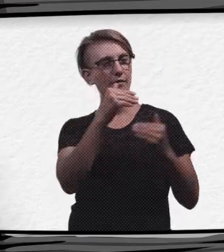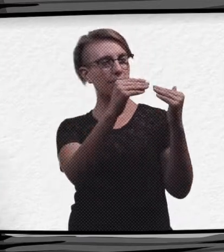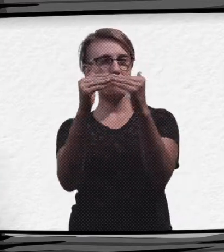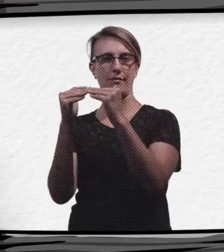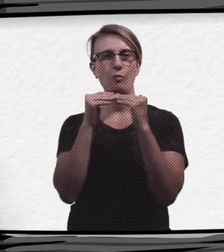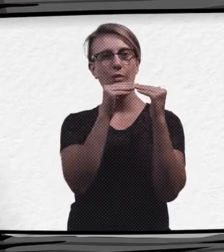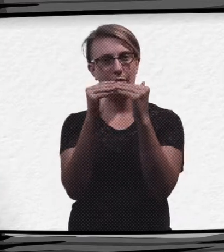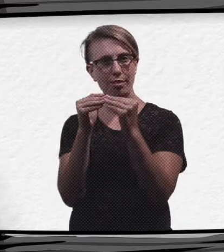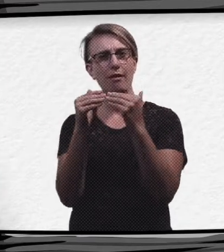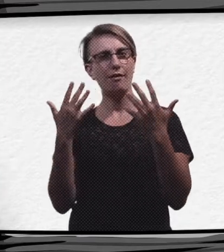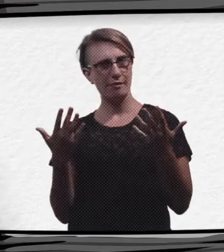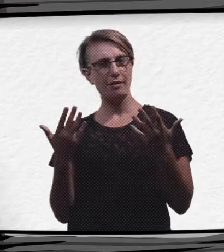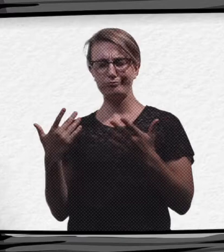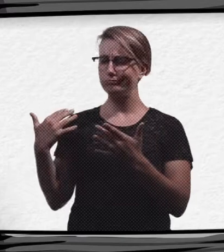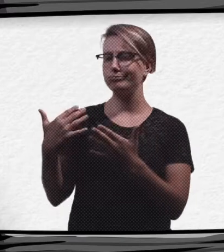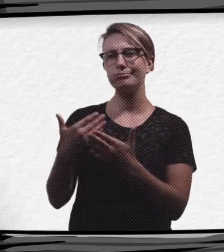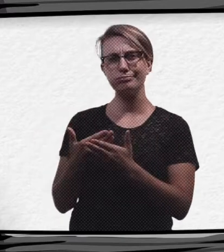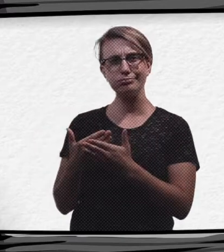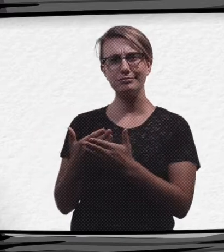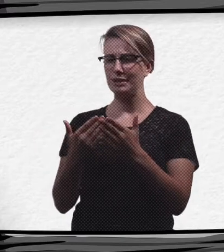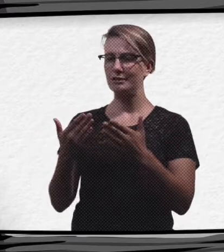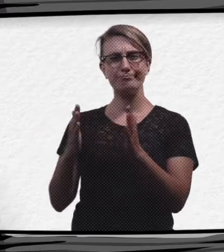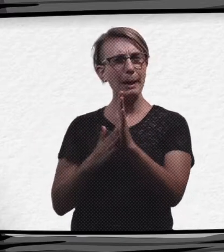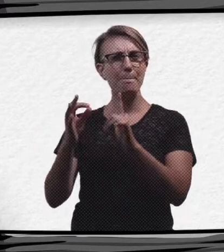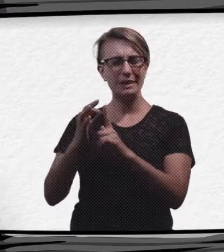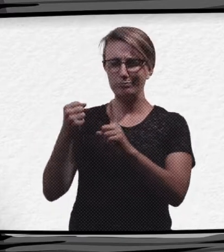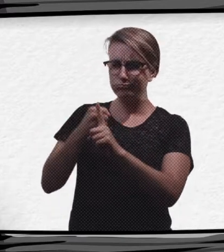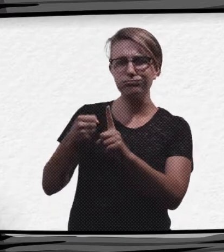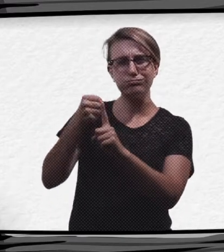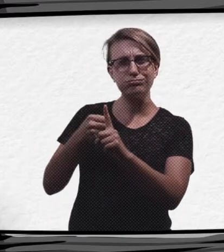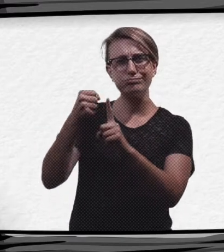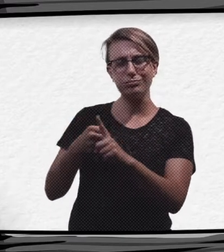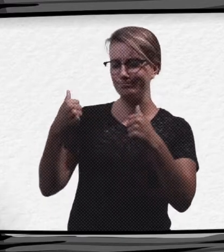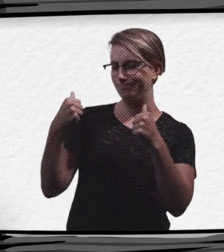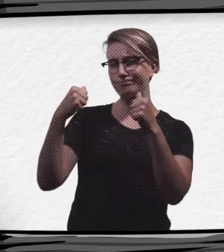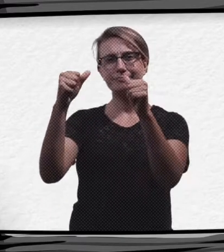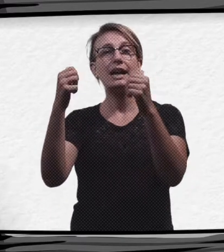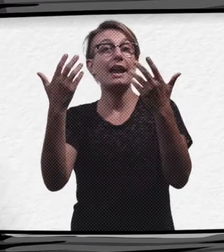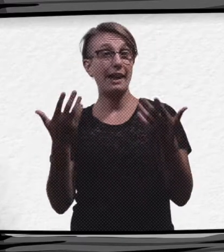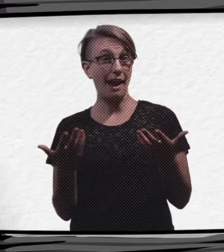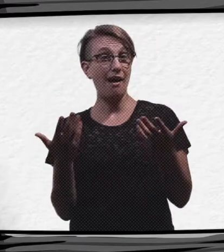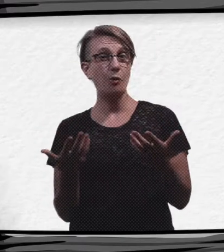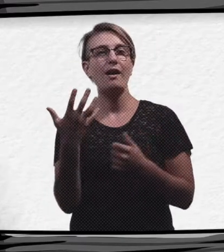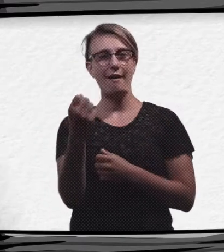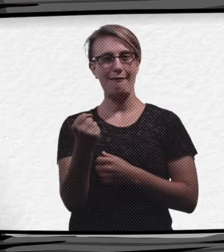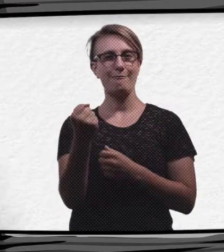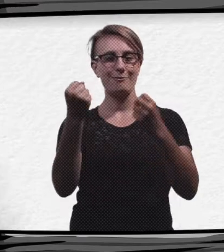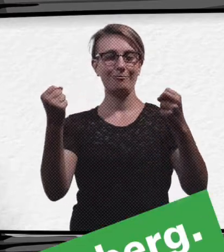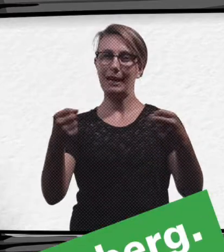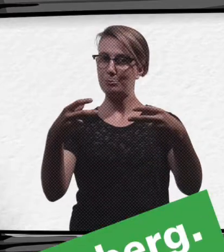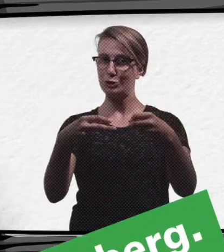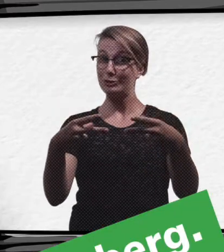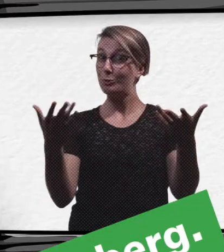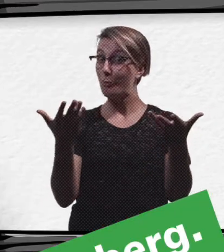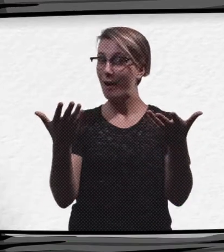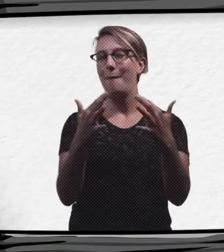footing. And after years of work by Mojo and others, we now have closed captions on parliament TV. But that's just the